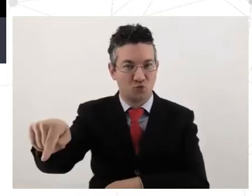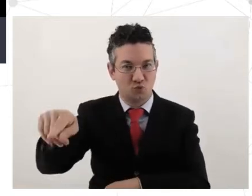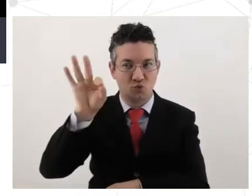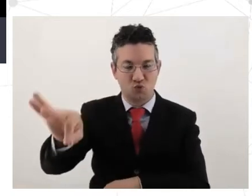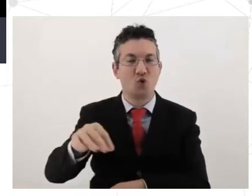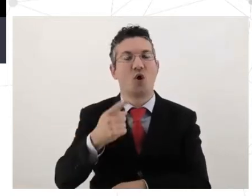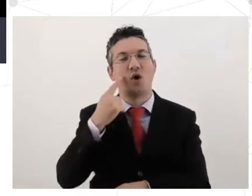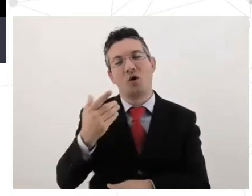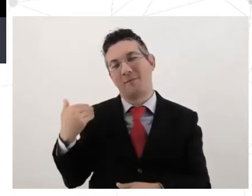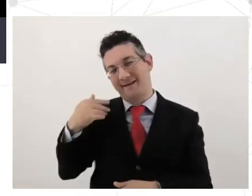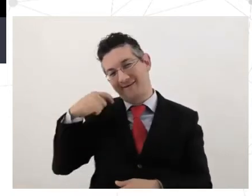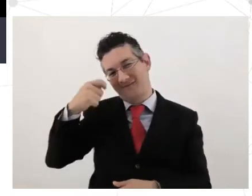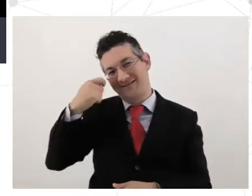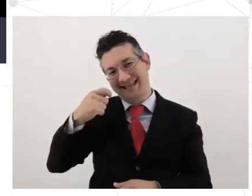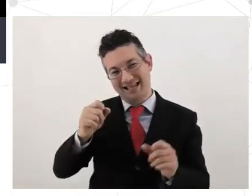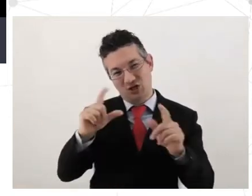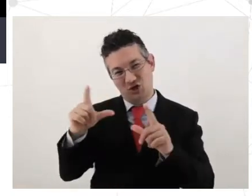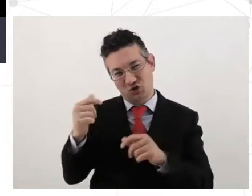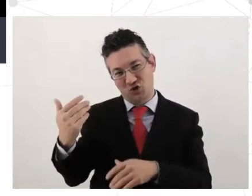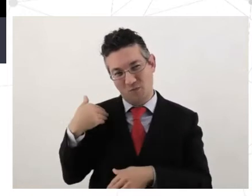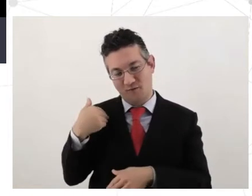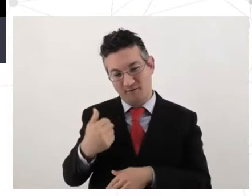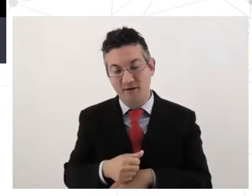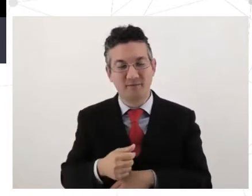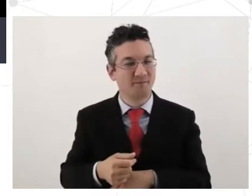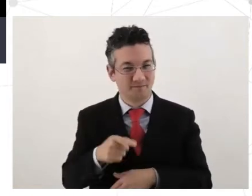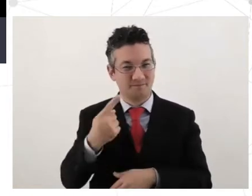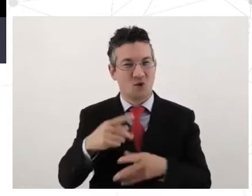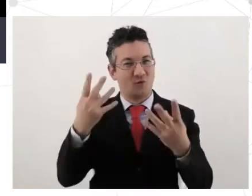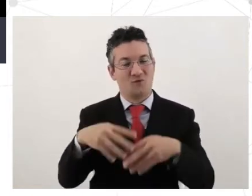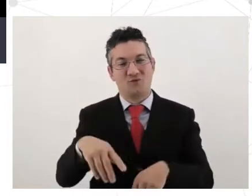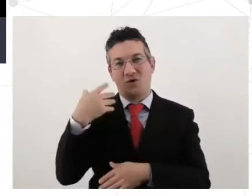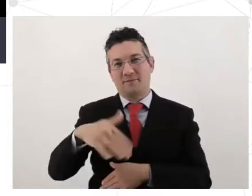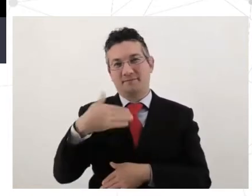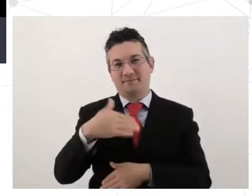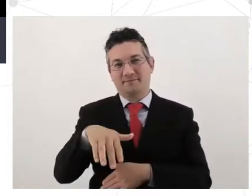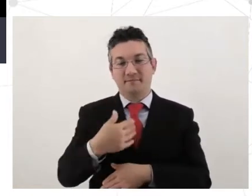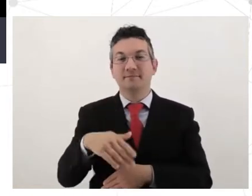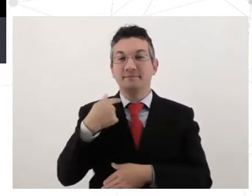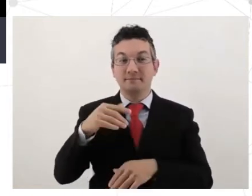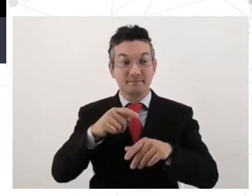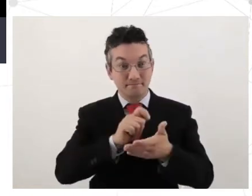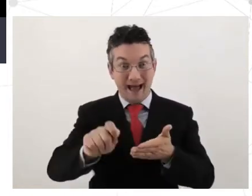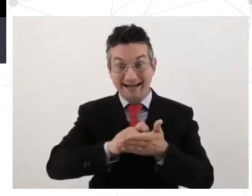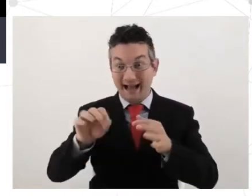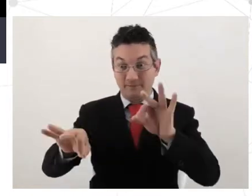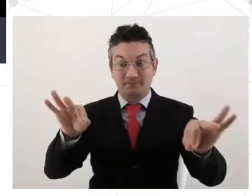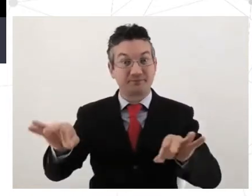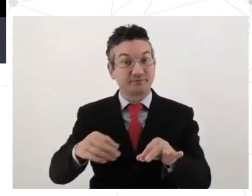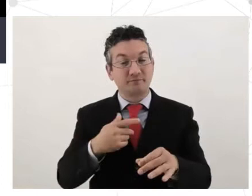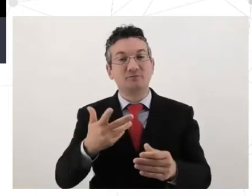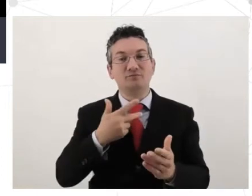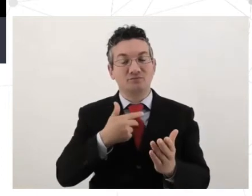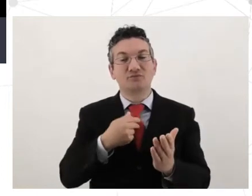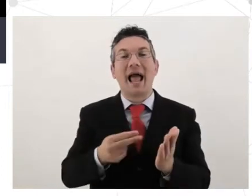along a route to preserve the specific information that they need to keep on track. And then beacons let you use